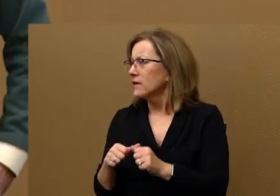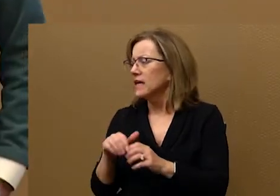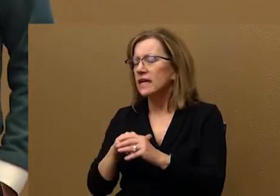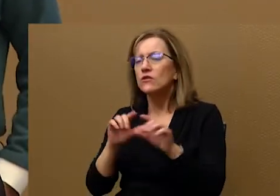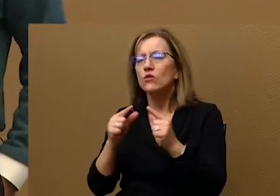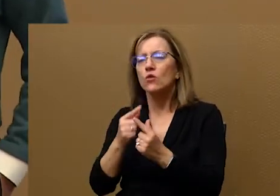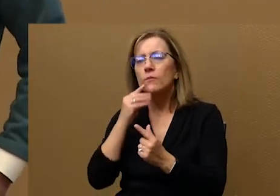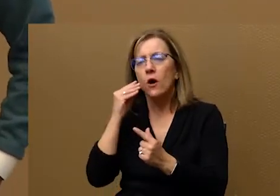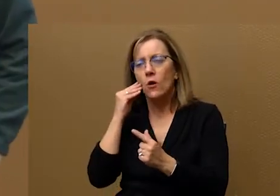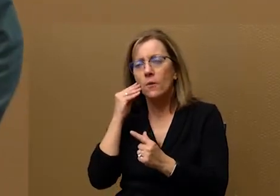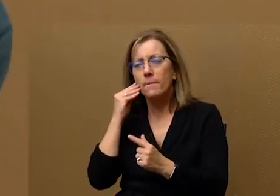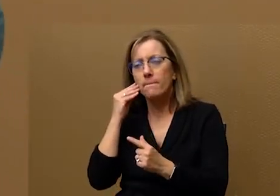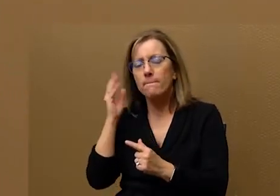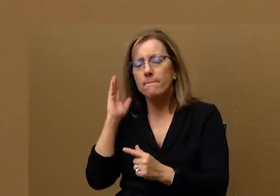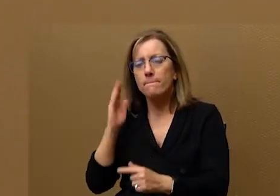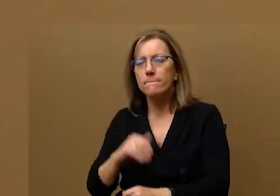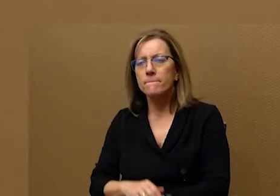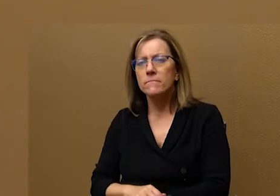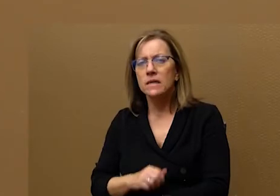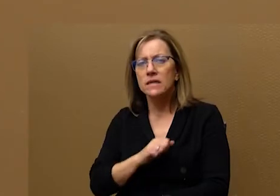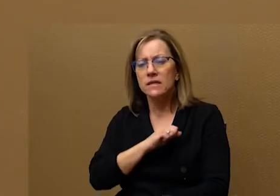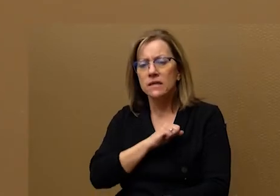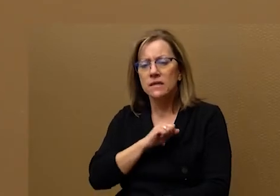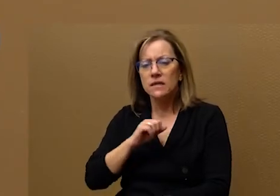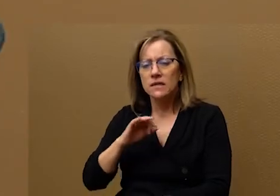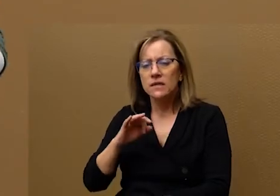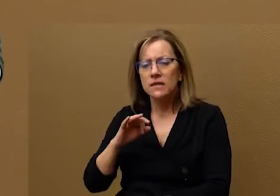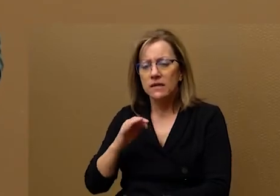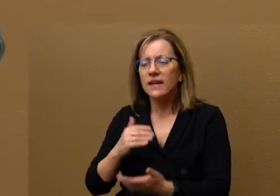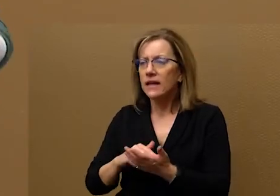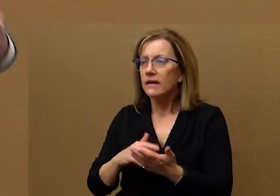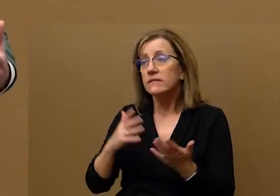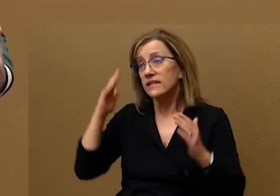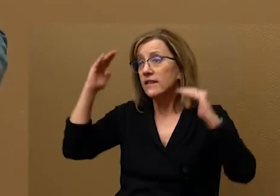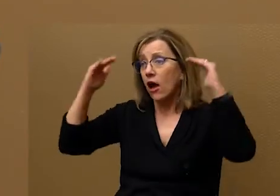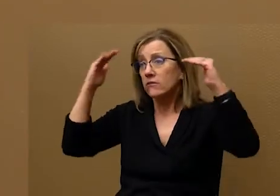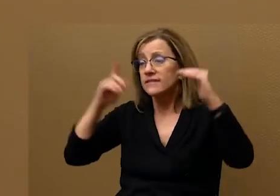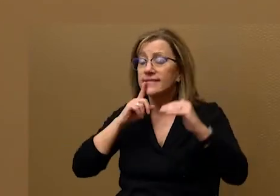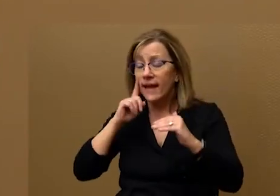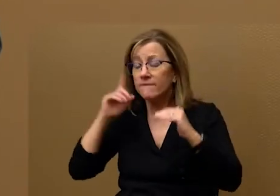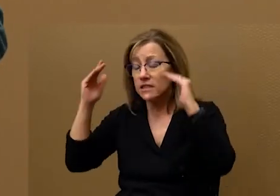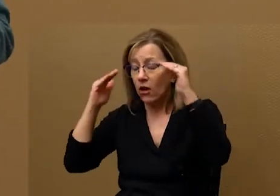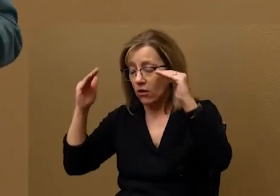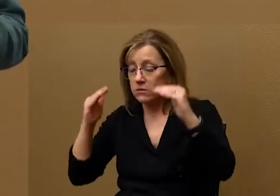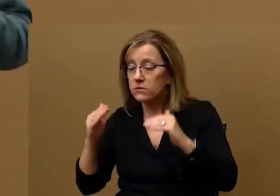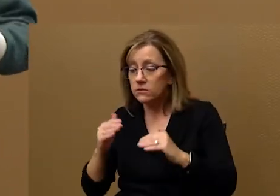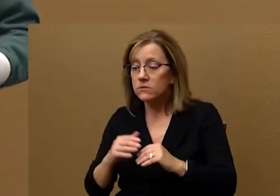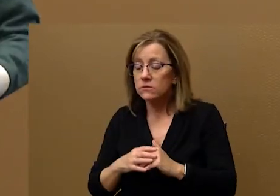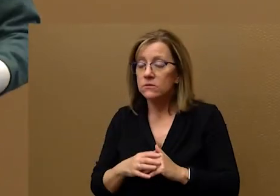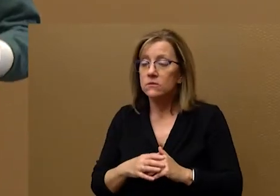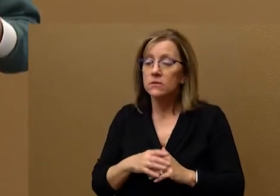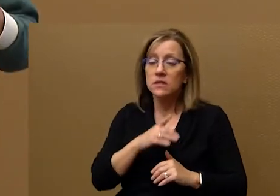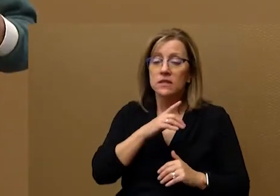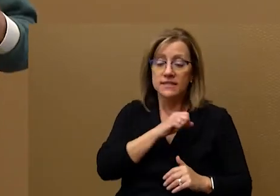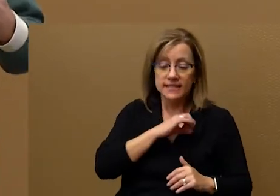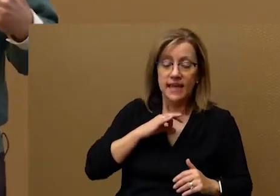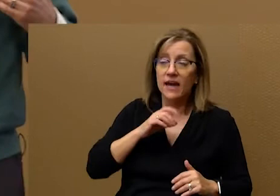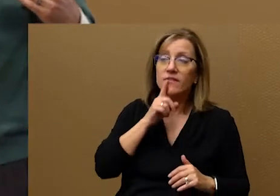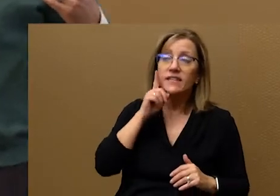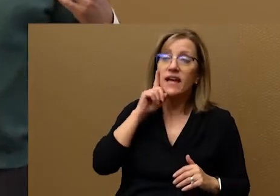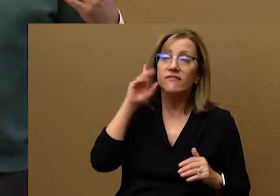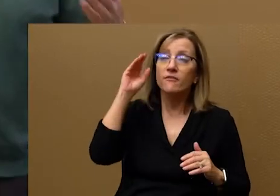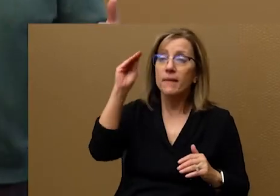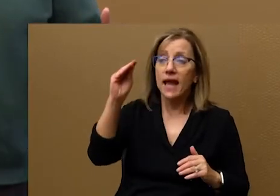home. Staff, these again, adults, deaf adults. Staff, deaf man,